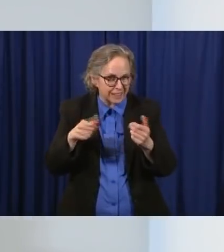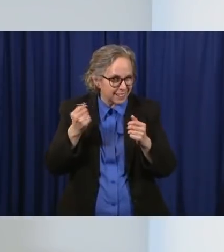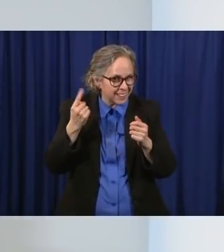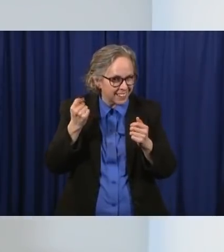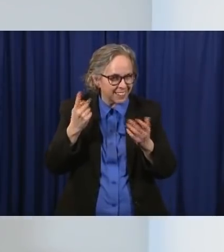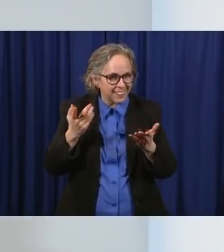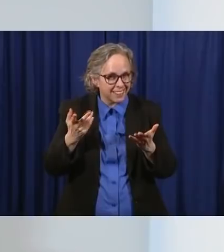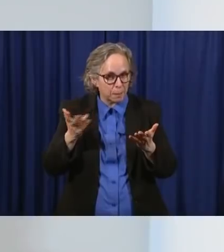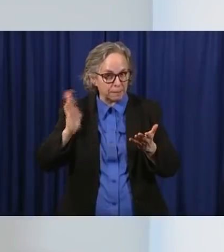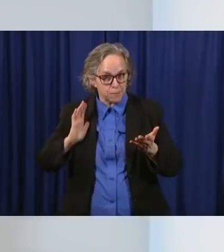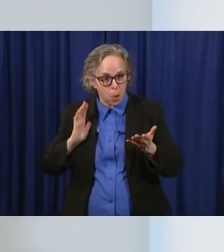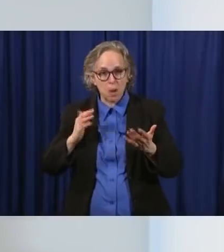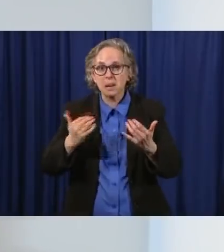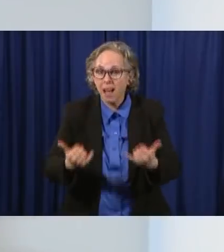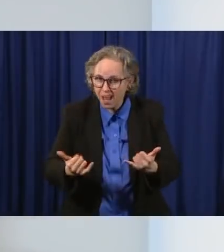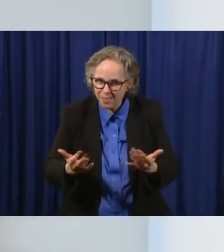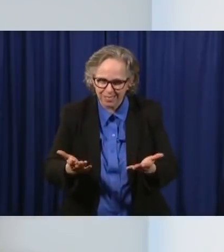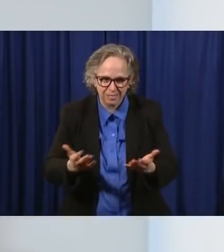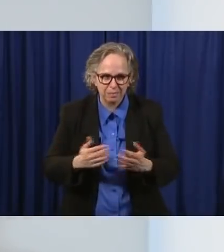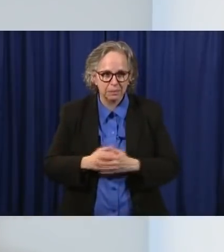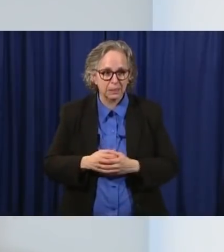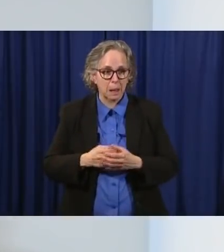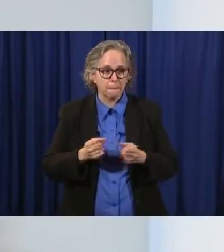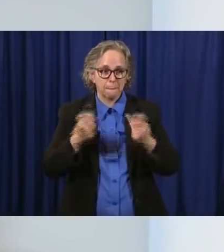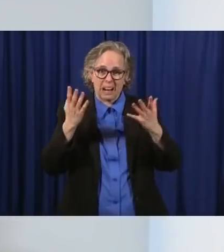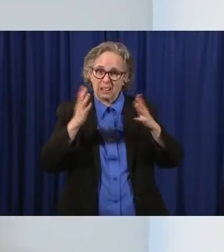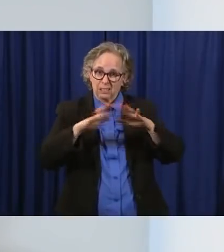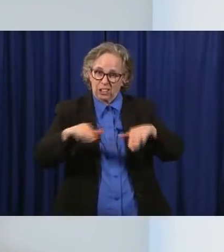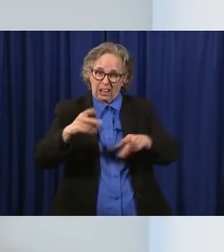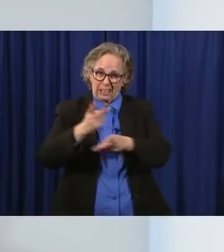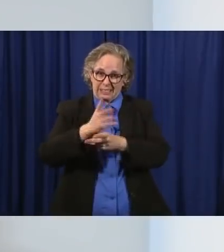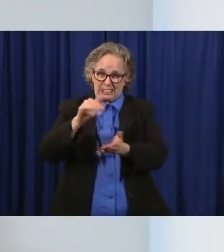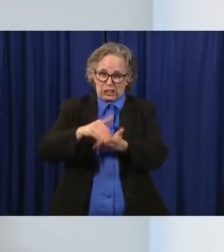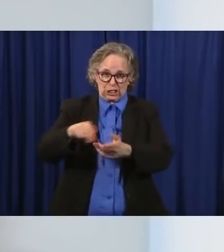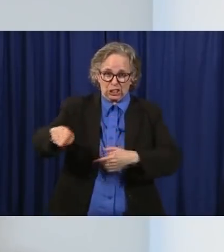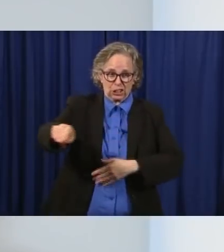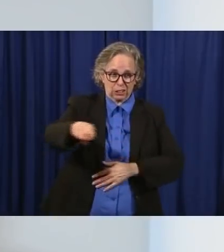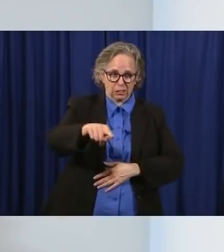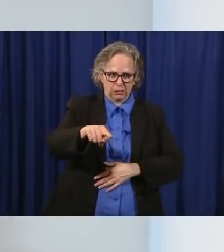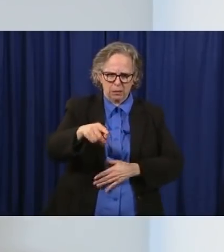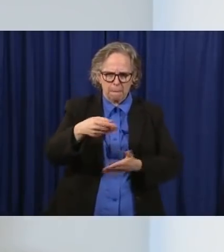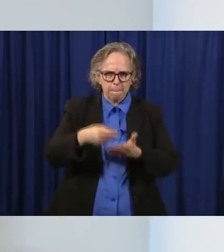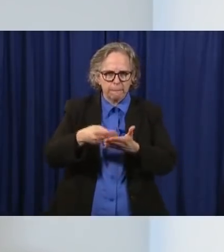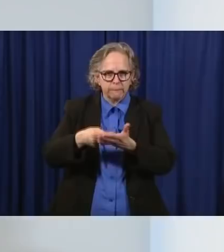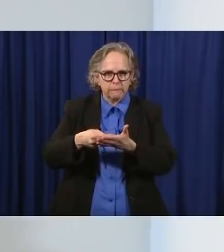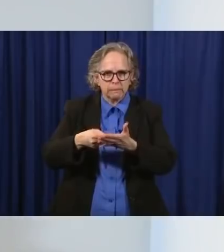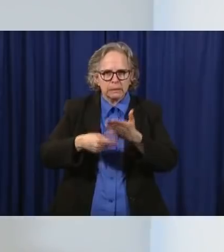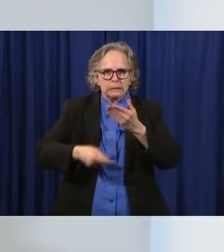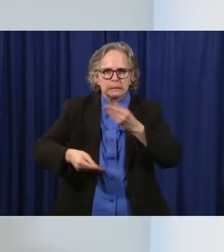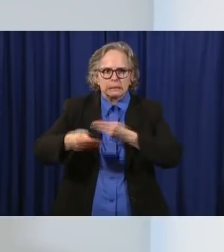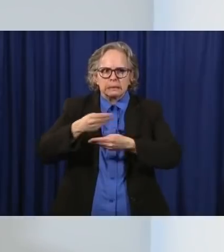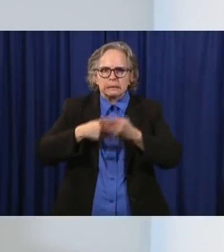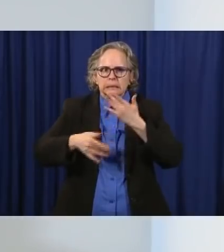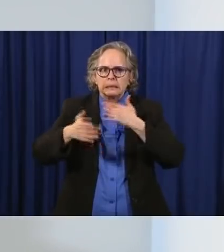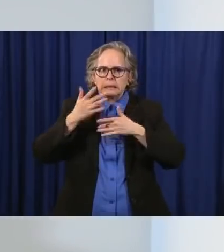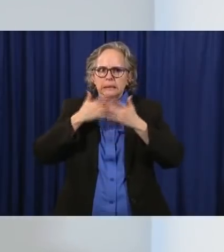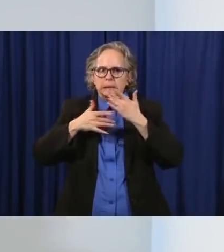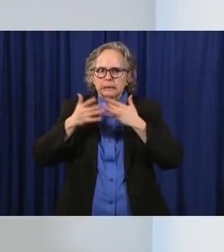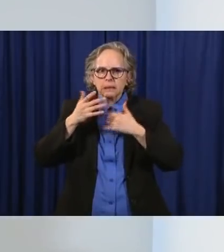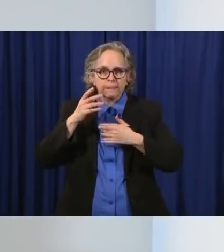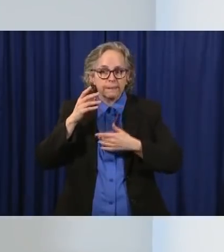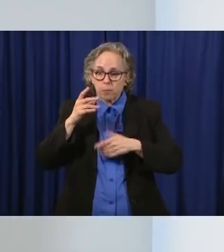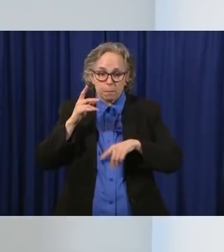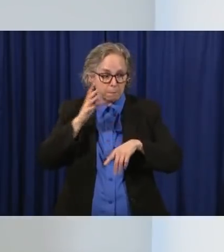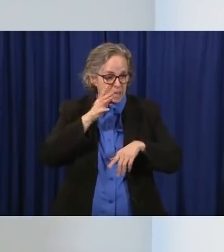financial problems in making the numbers work if the kids had dropped out, if the parents didn't have work, that weren't going there. So there's